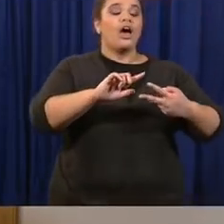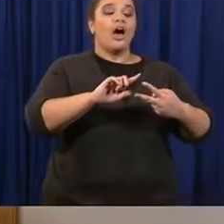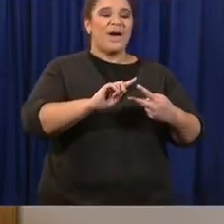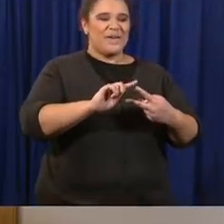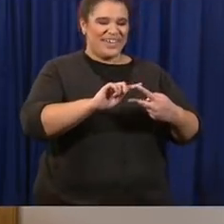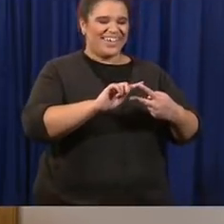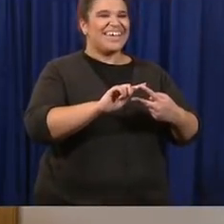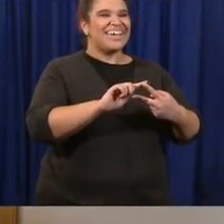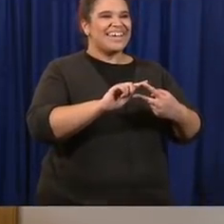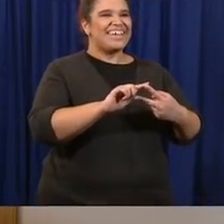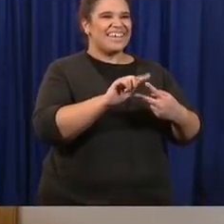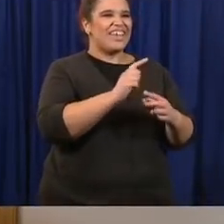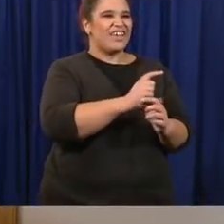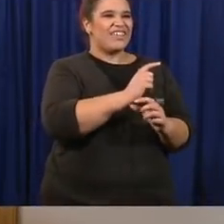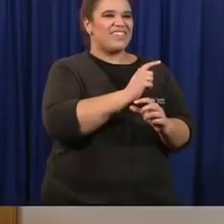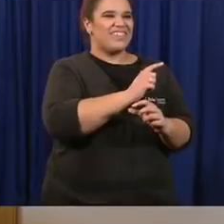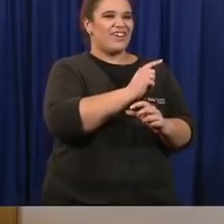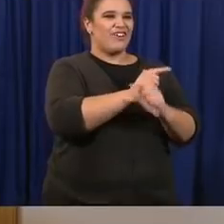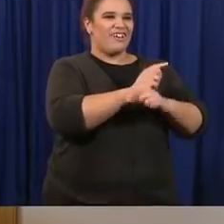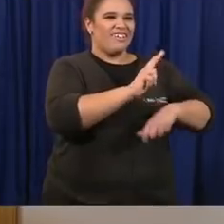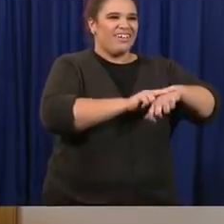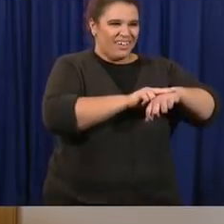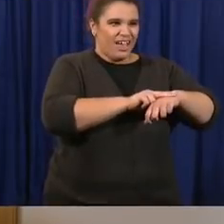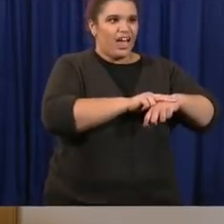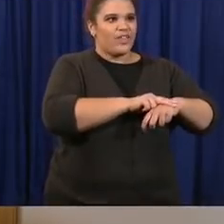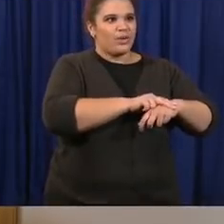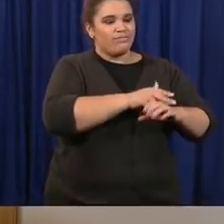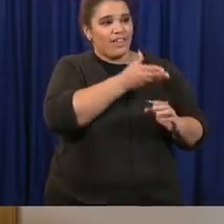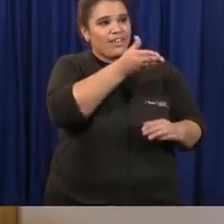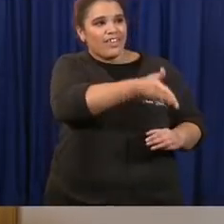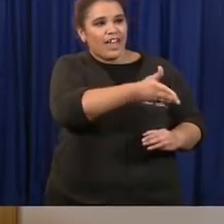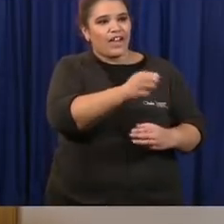in the federal prison in Acton.